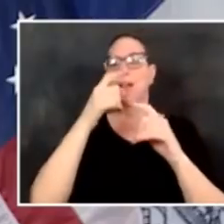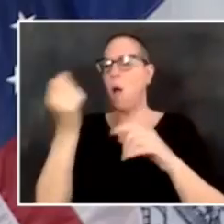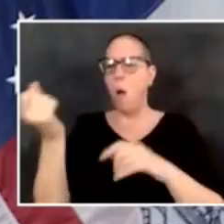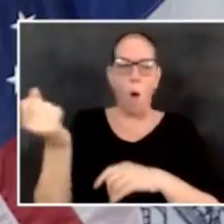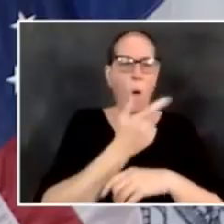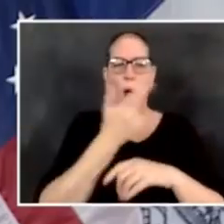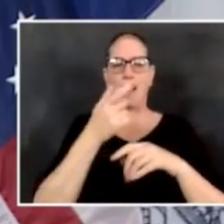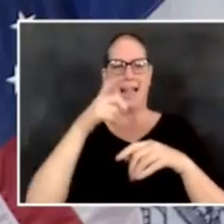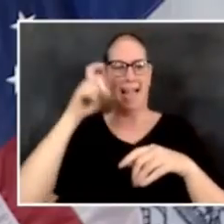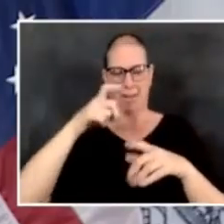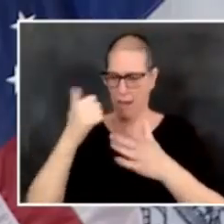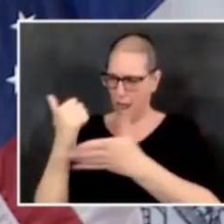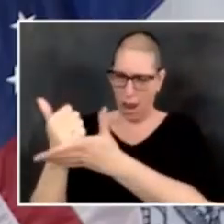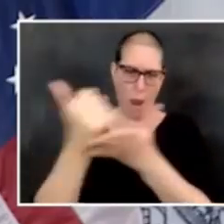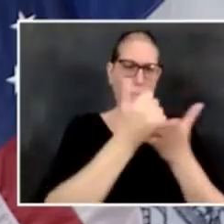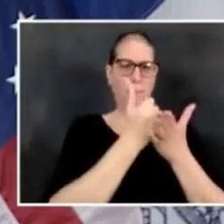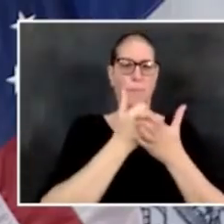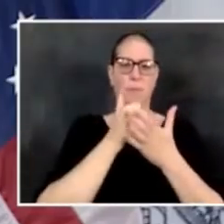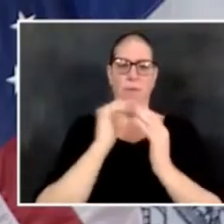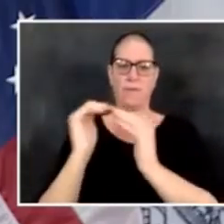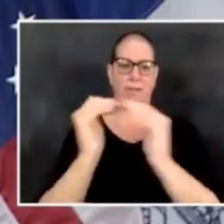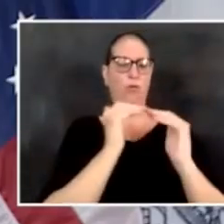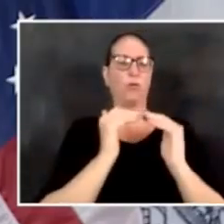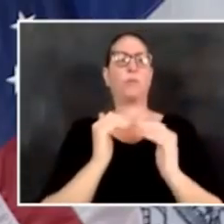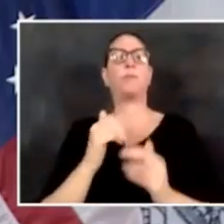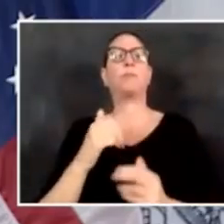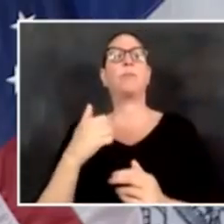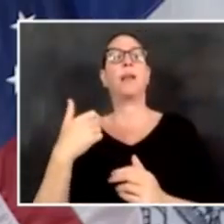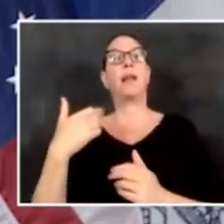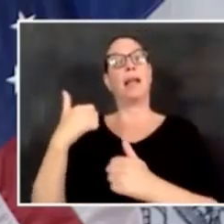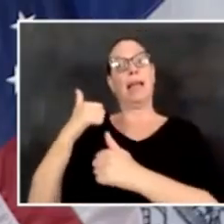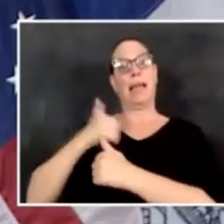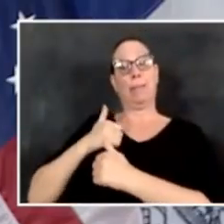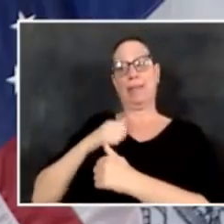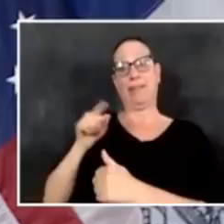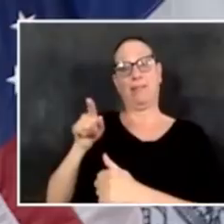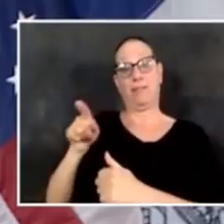military medical personnel, one piece of the puzzle, but in terms of additional